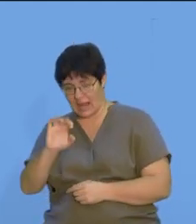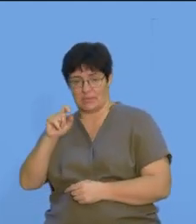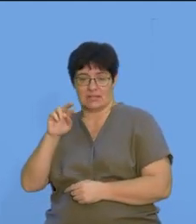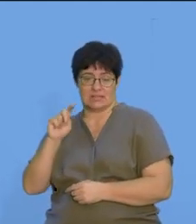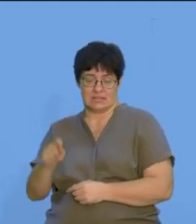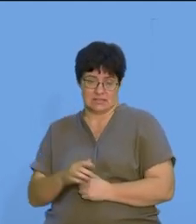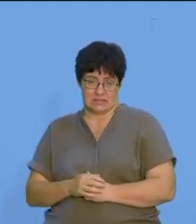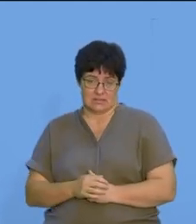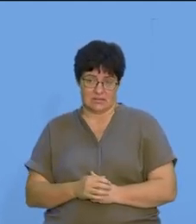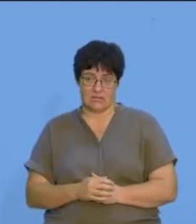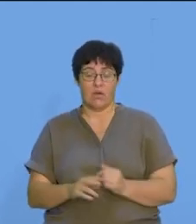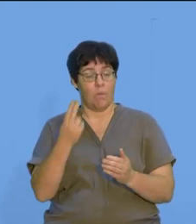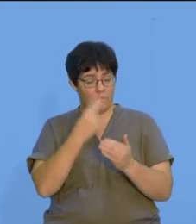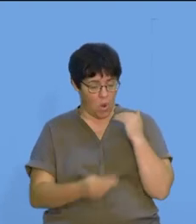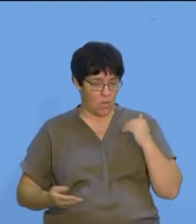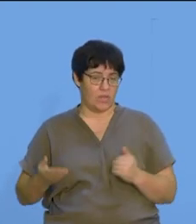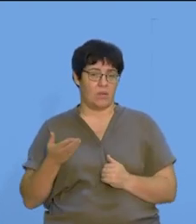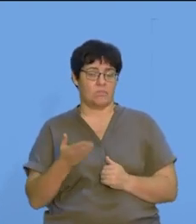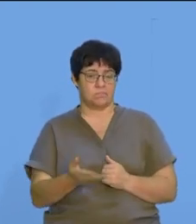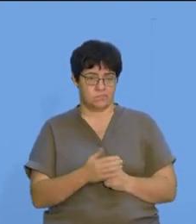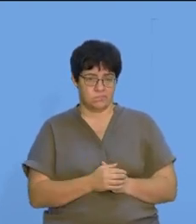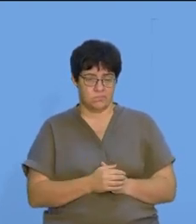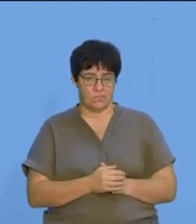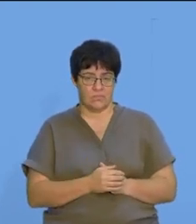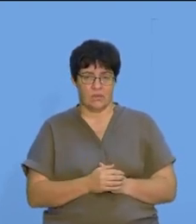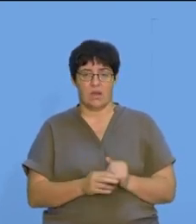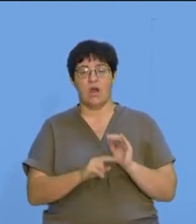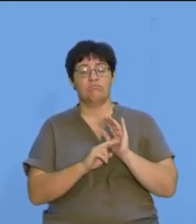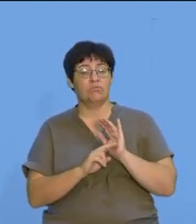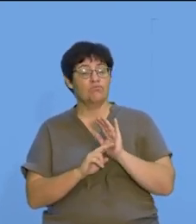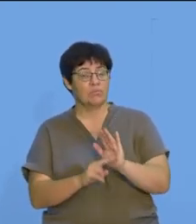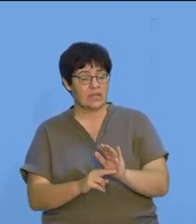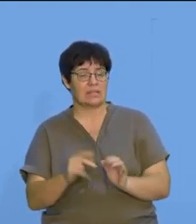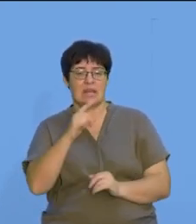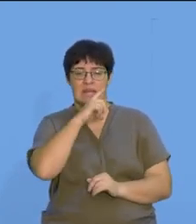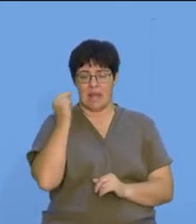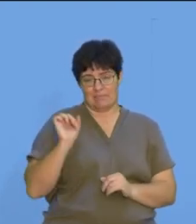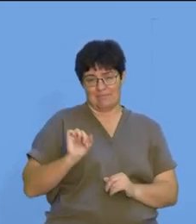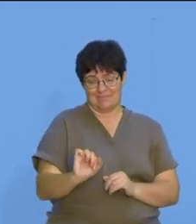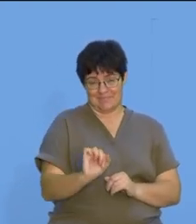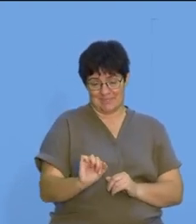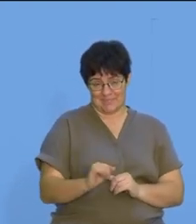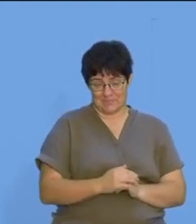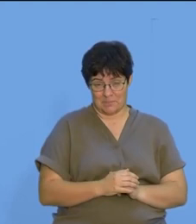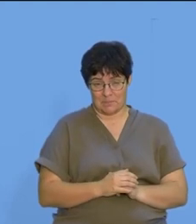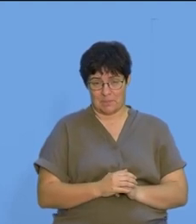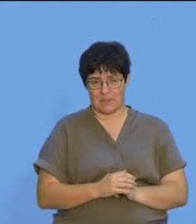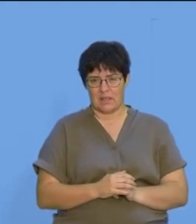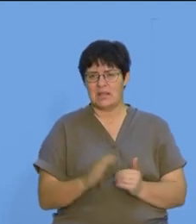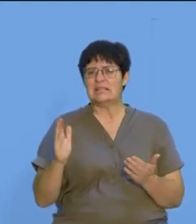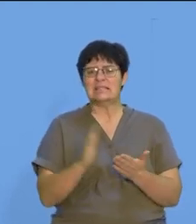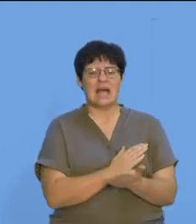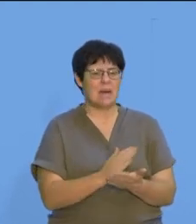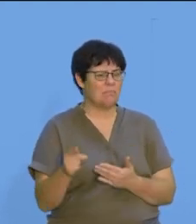the ionic compound, you'll have both elements represented in the name of that particular